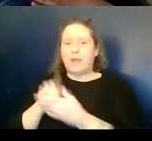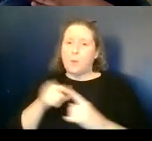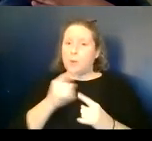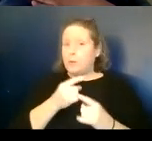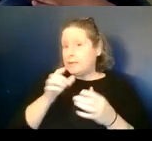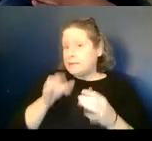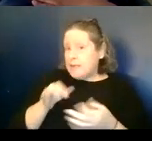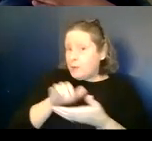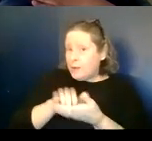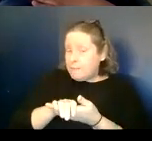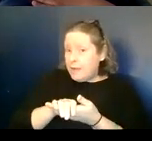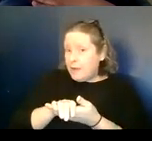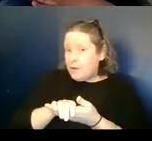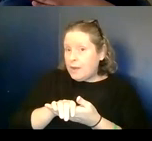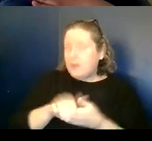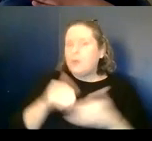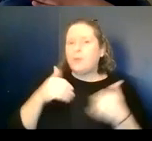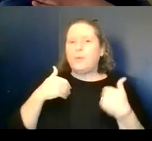married, having